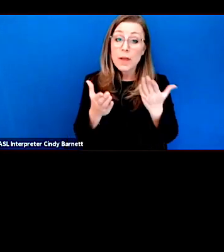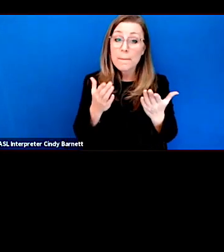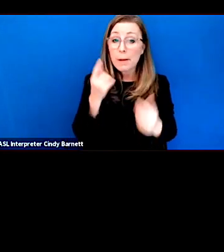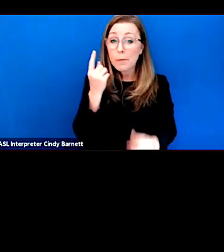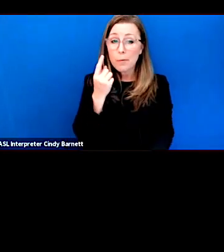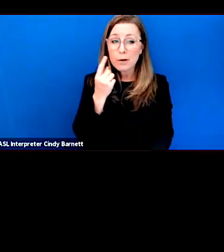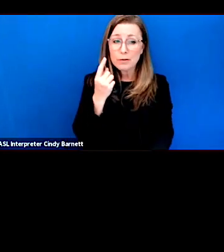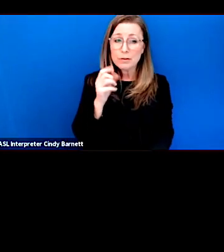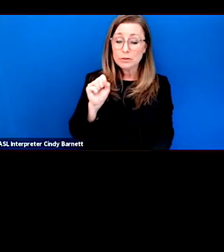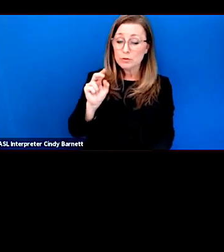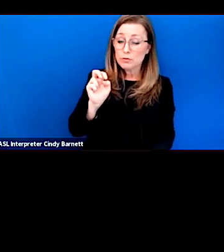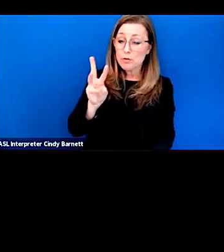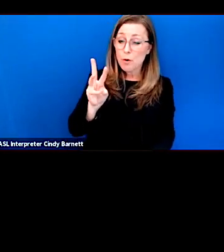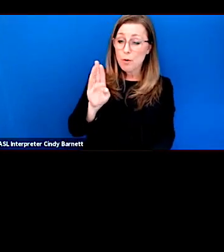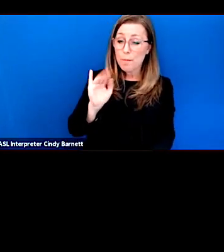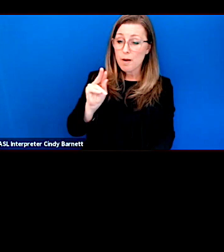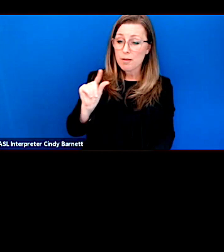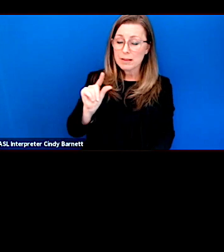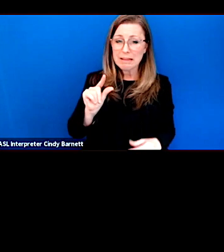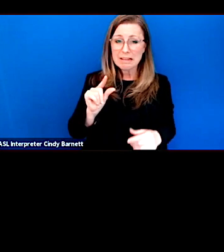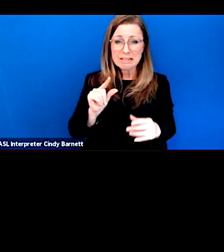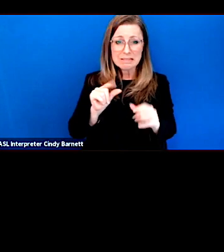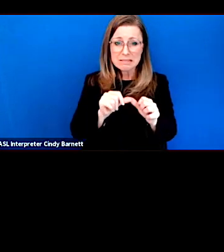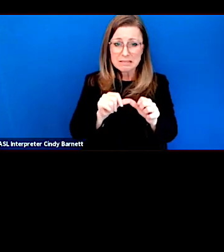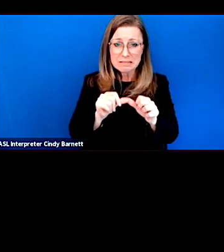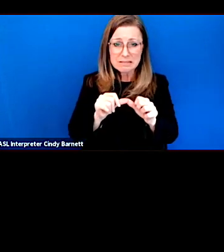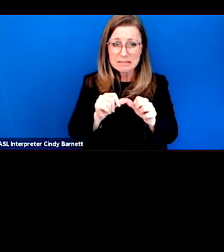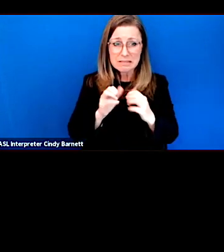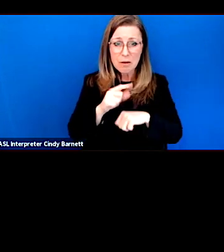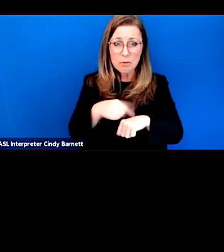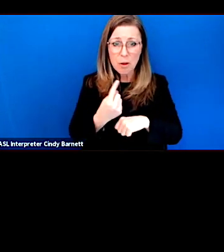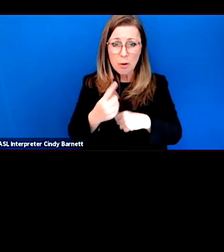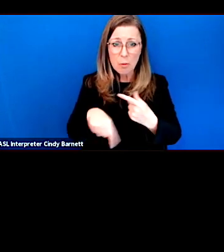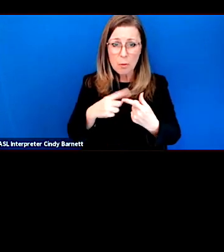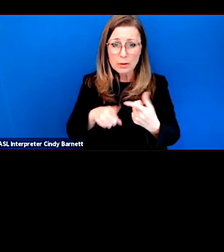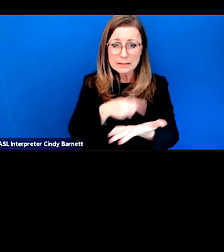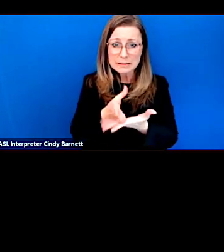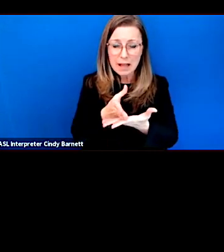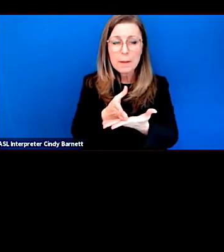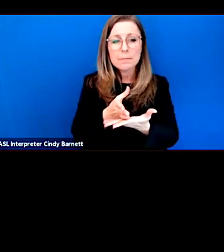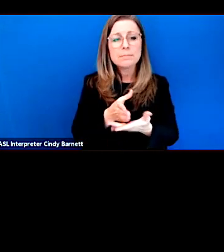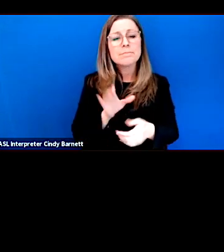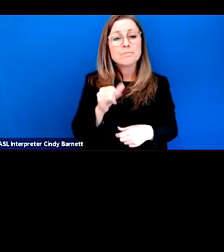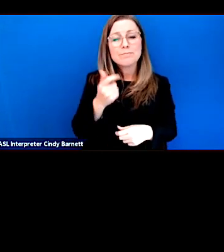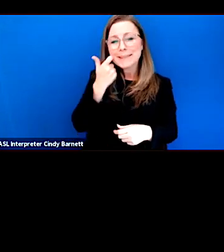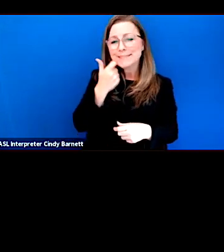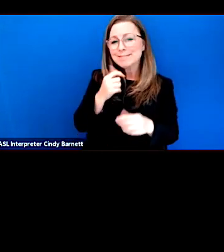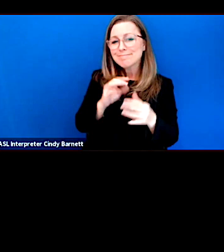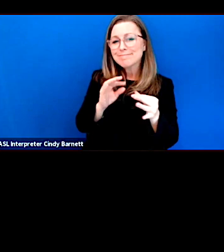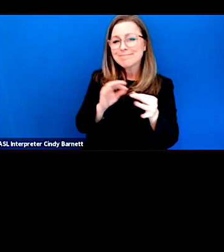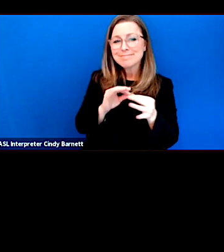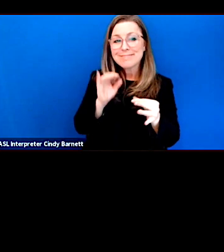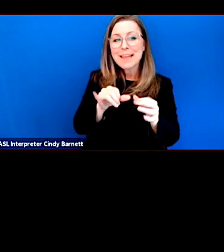Klaus Wolin recommends continuing snowballing until no new references come up for the metasynthesis. A caveat